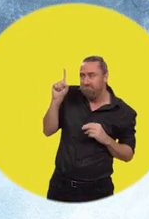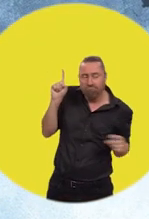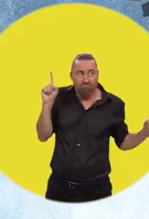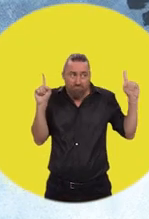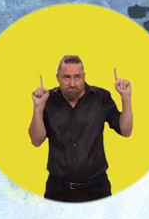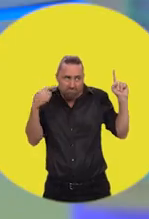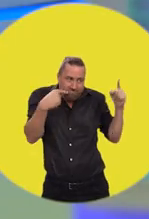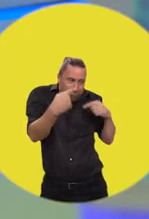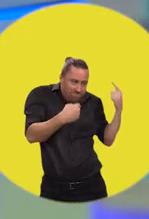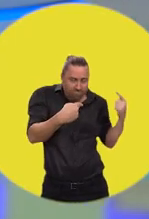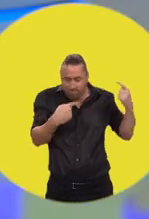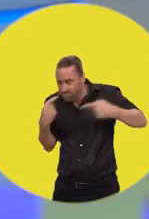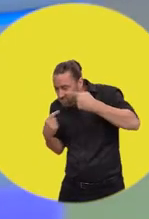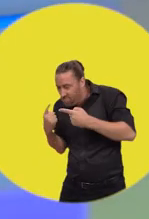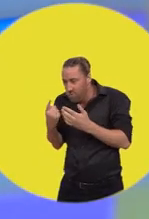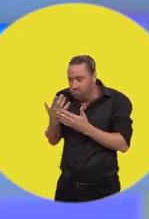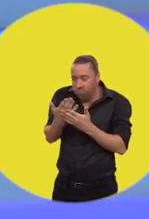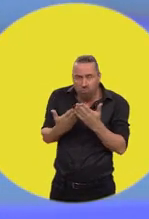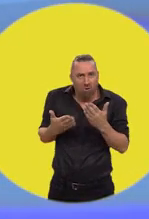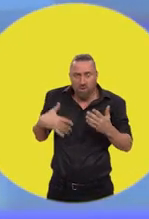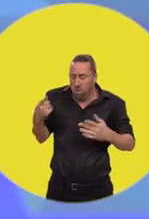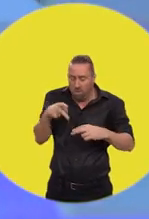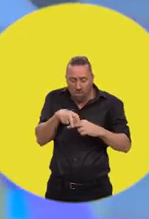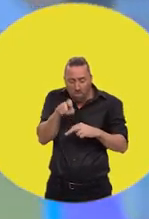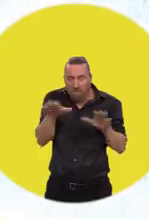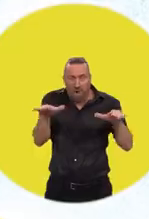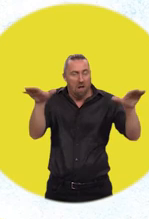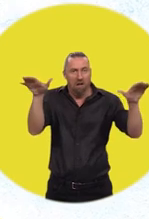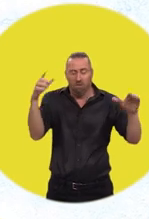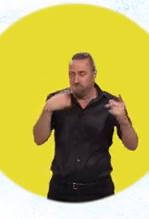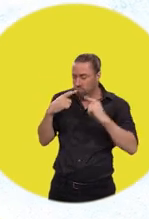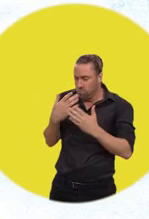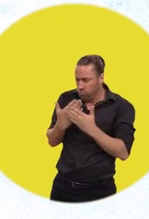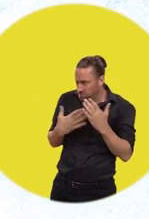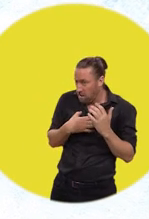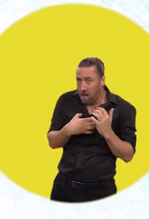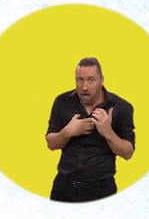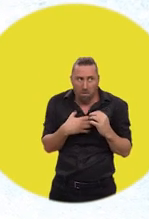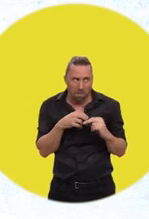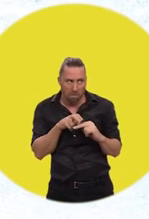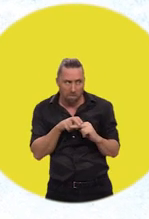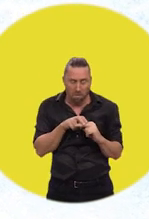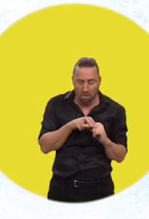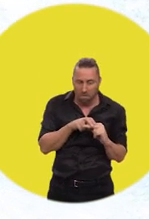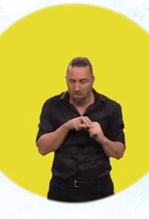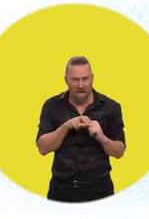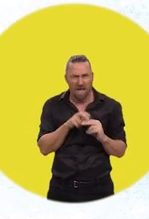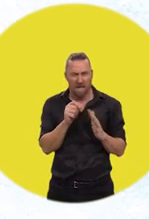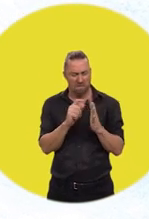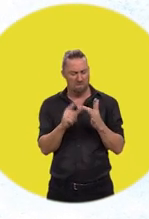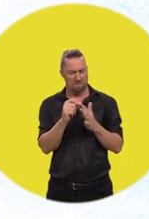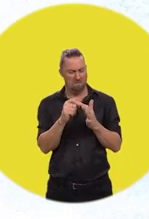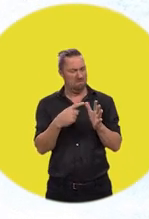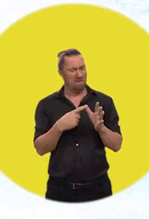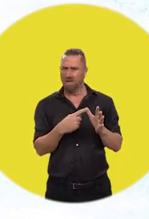away. But Pippa wanted to fly. She flapped and fluttered till she was fit